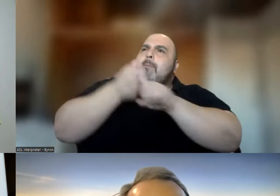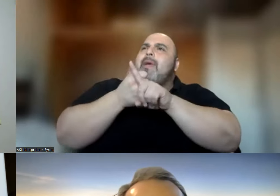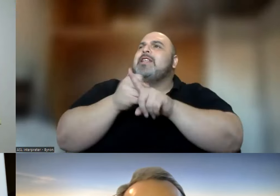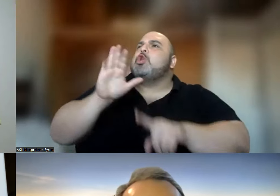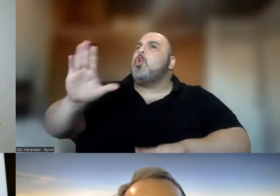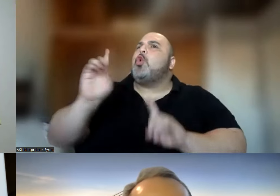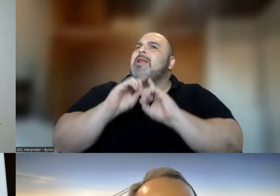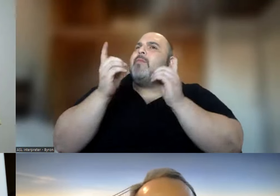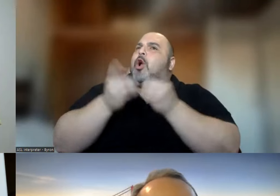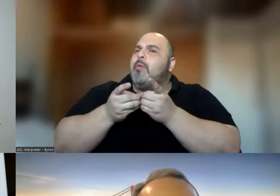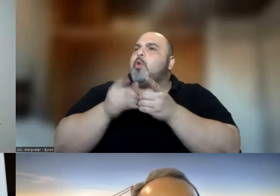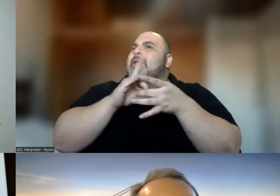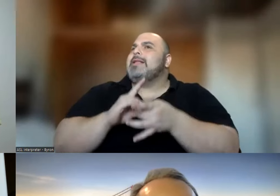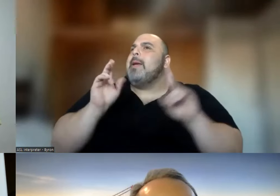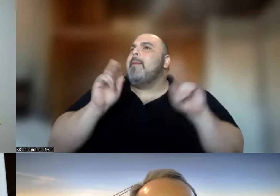of the people you're serving?